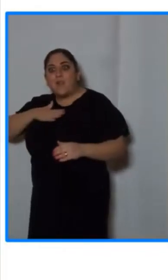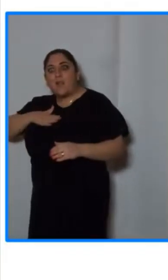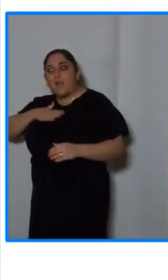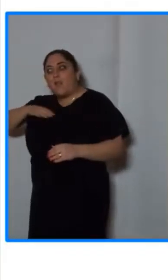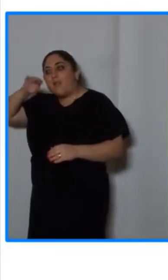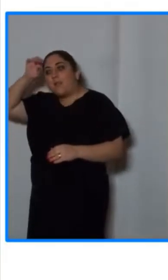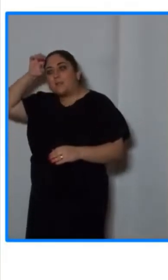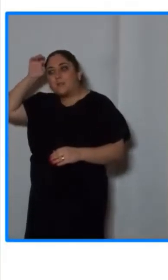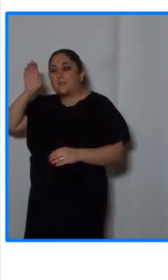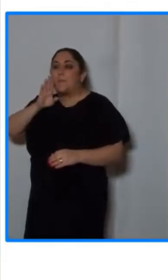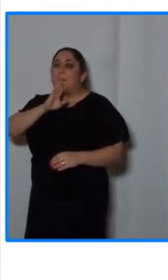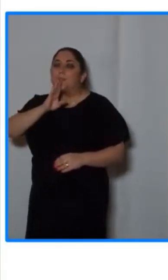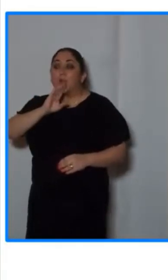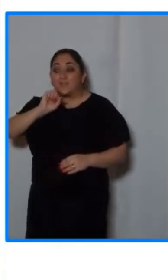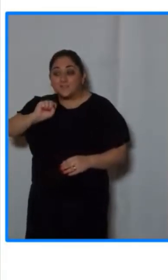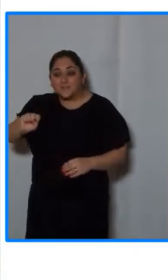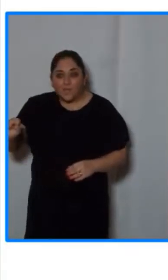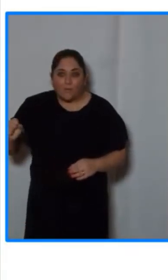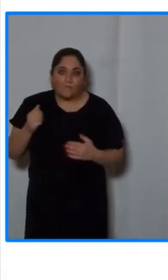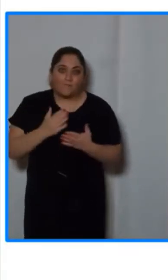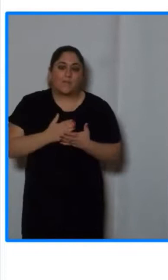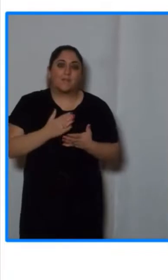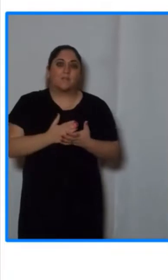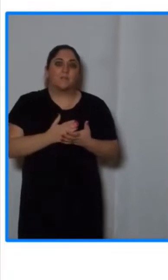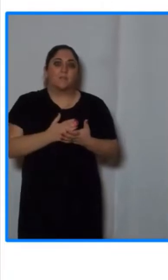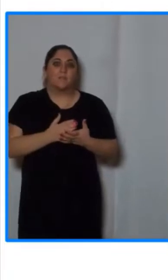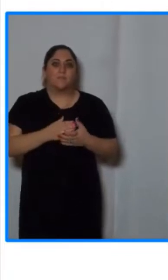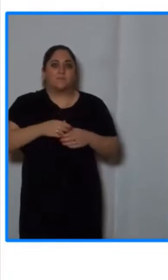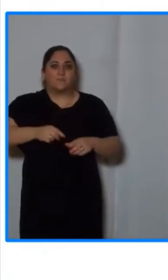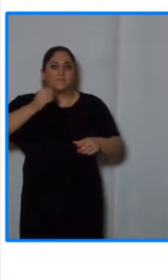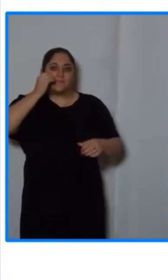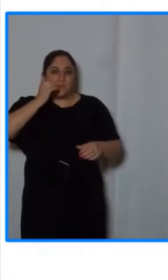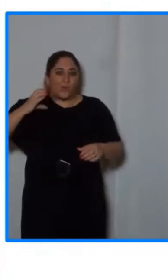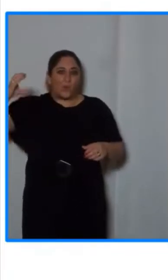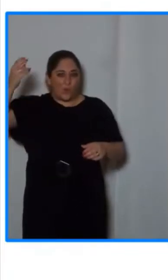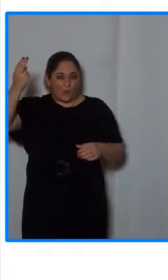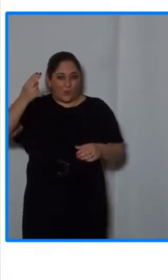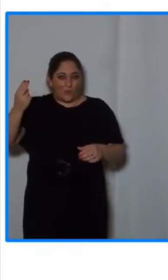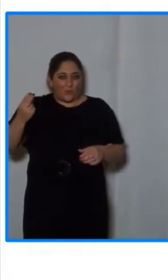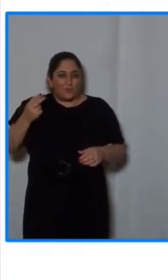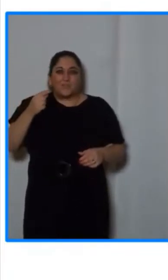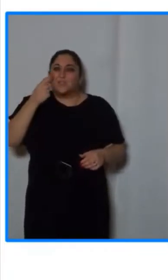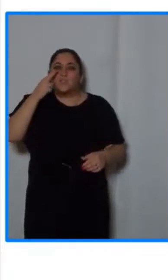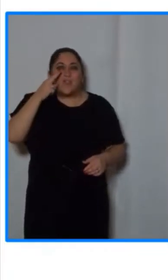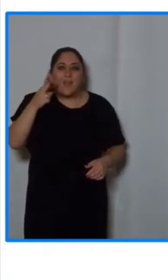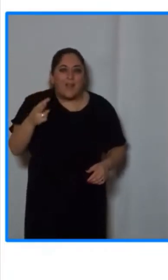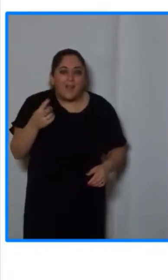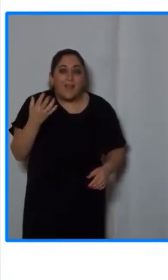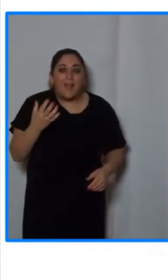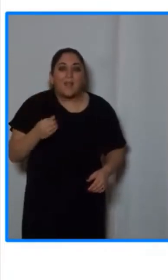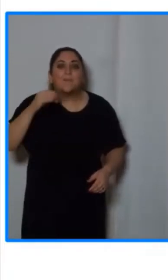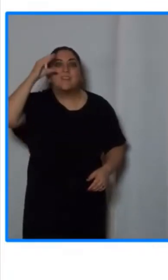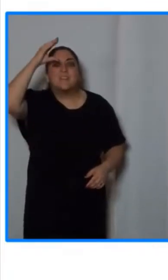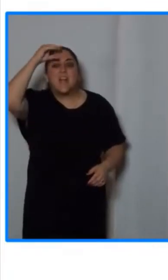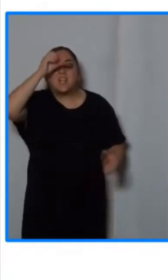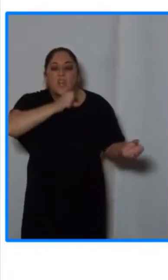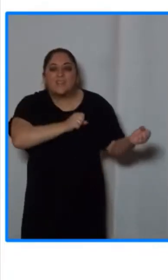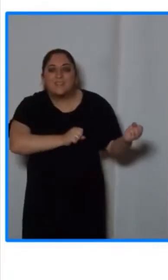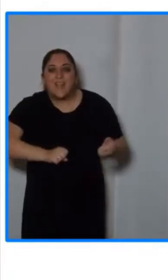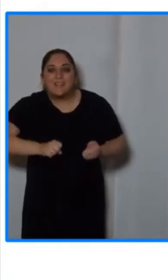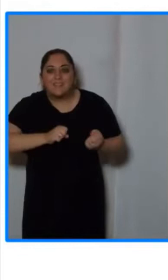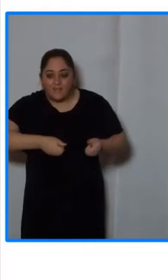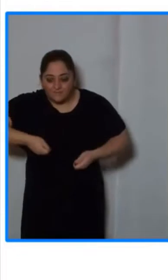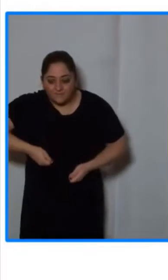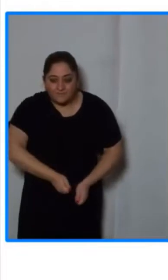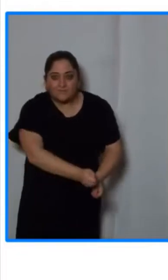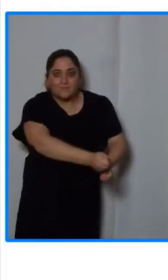experiences. On the comic strip I have added to this slide, you can see a janitor who is shoveling snow upstairs,